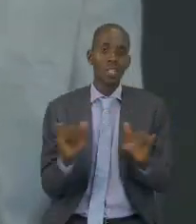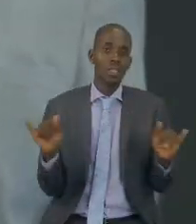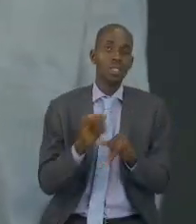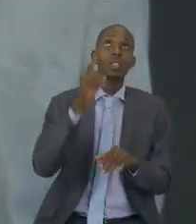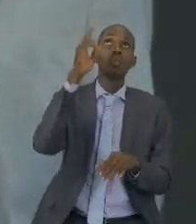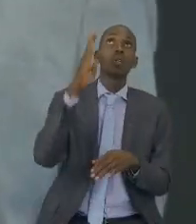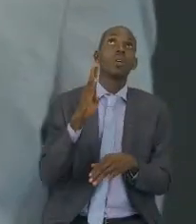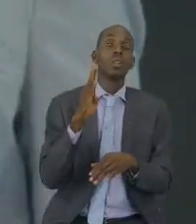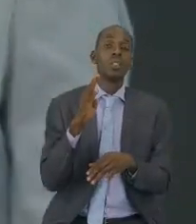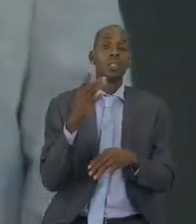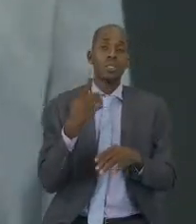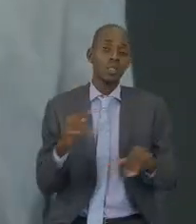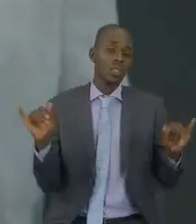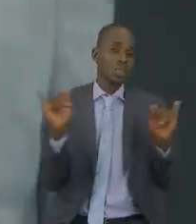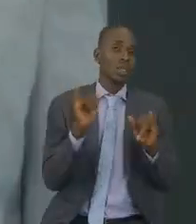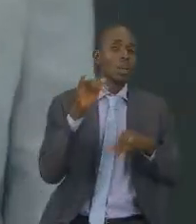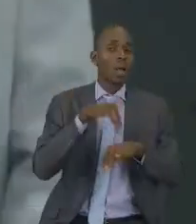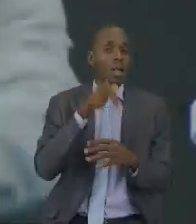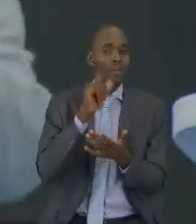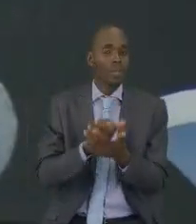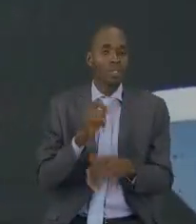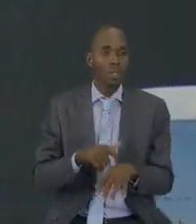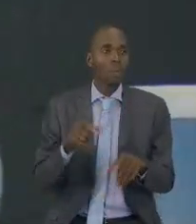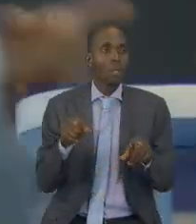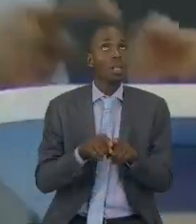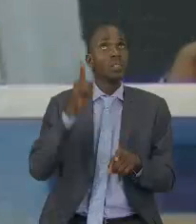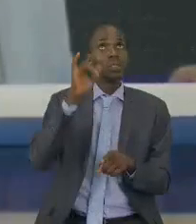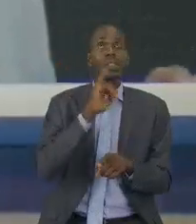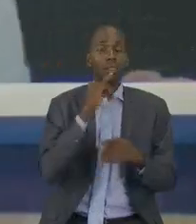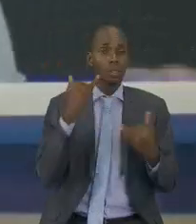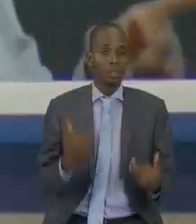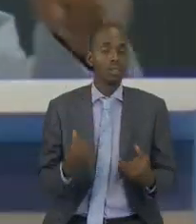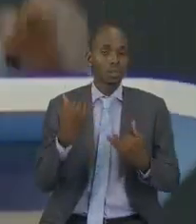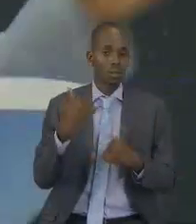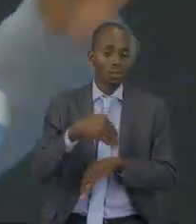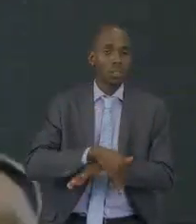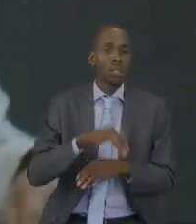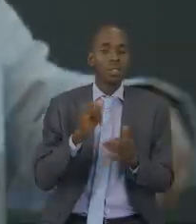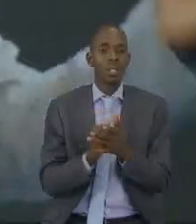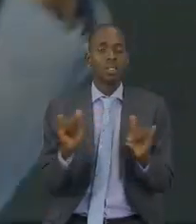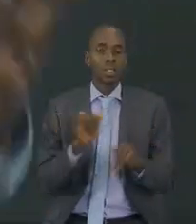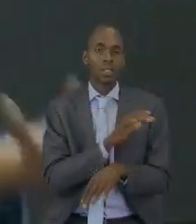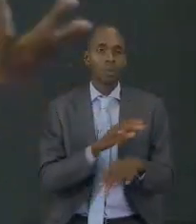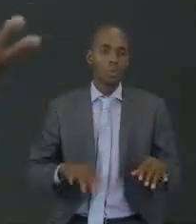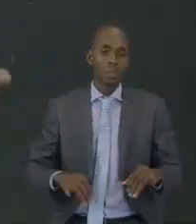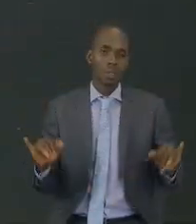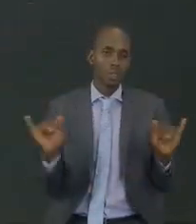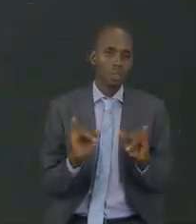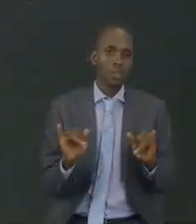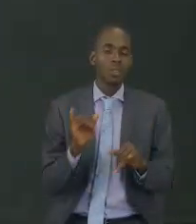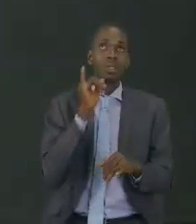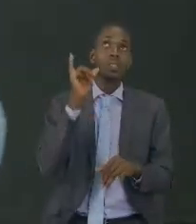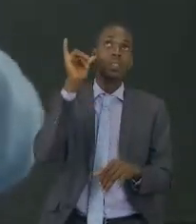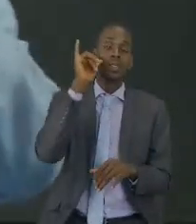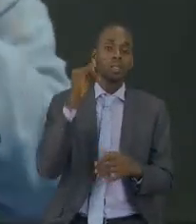same at that time as he is today, that that same Christ, the same yesterday,